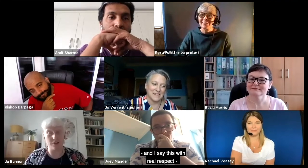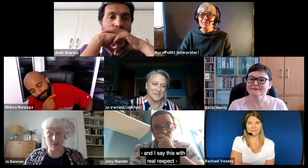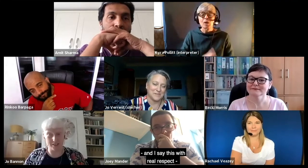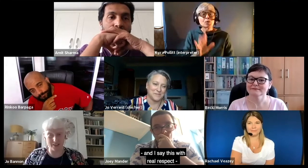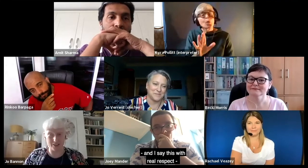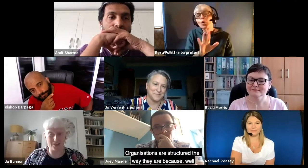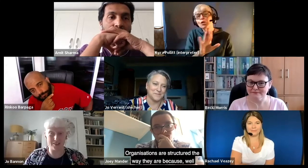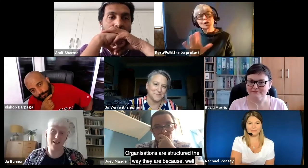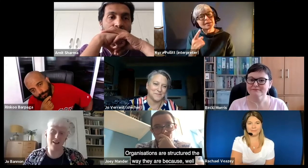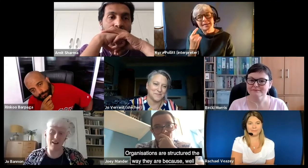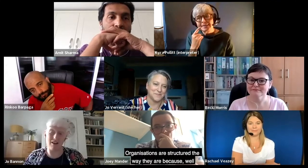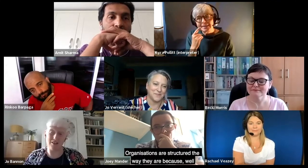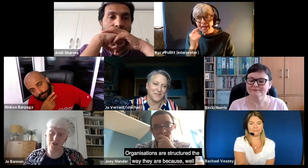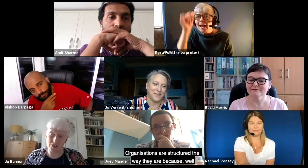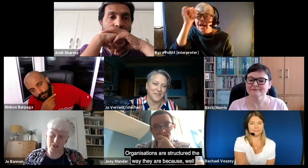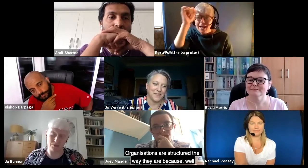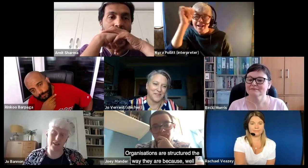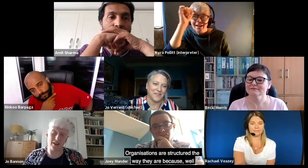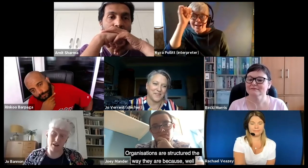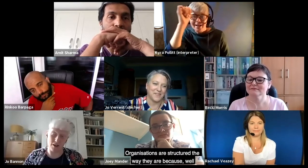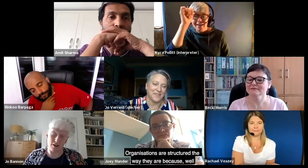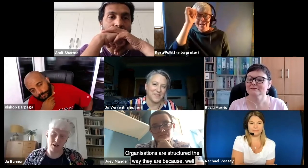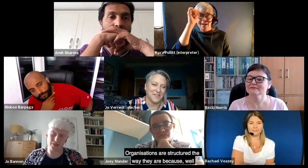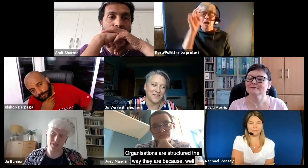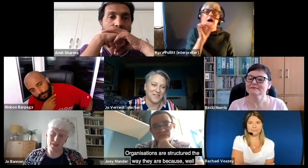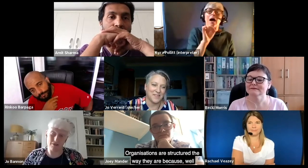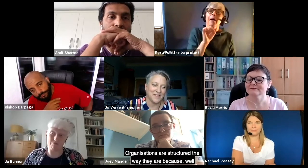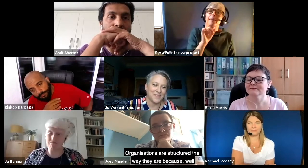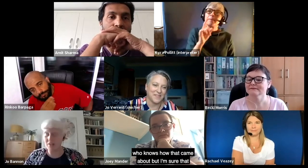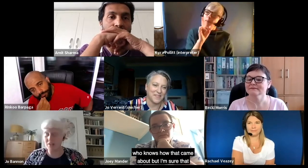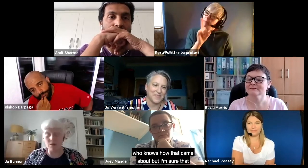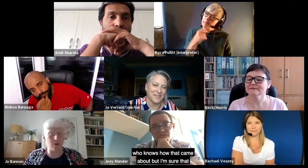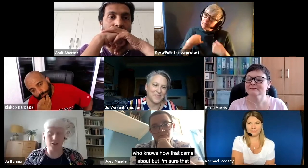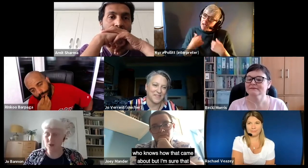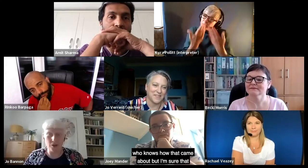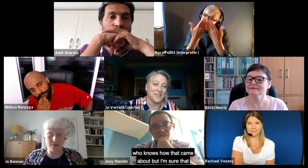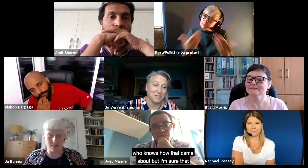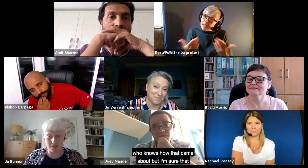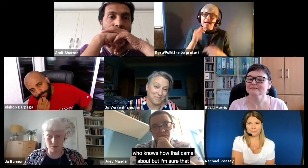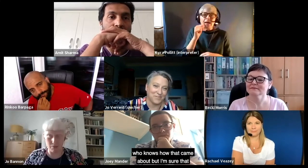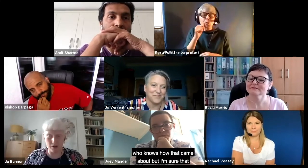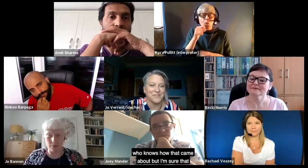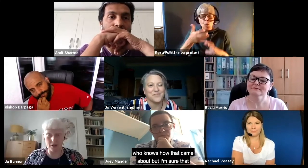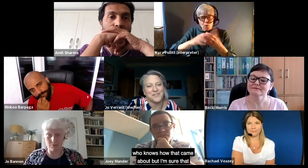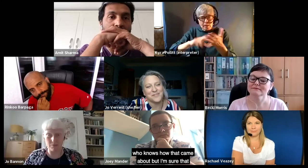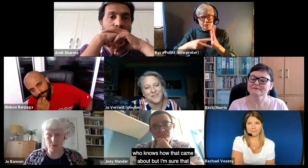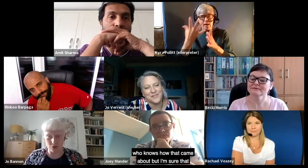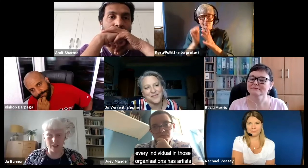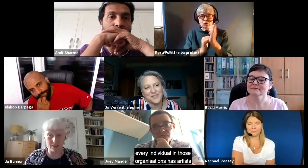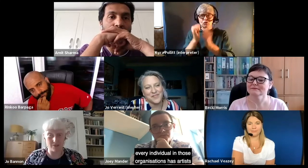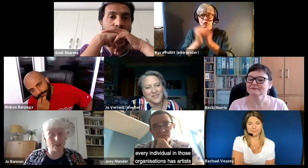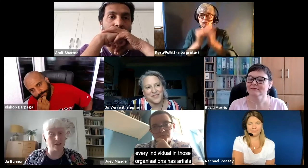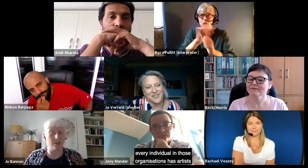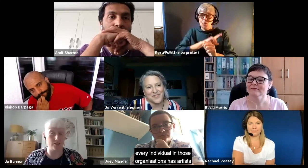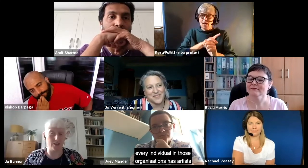respect, organisations are structured the way they are because, well, who knows how that came about, but I'm sure that